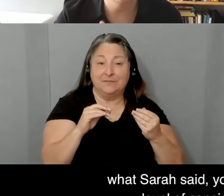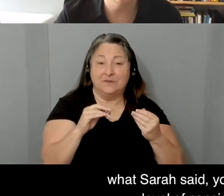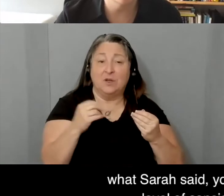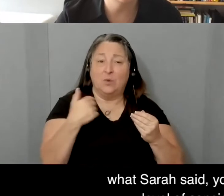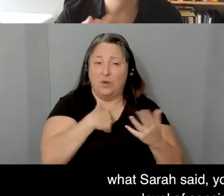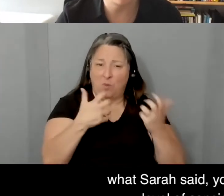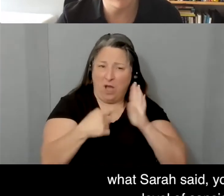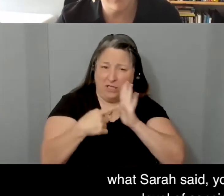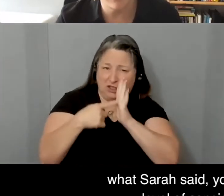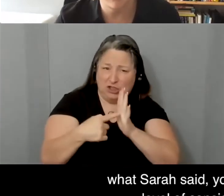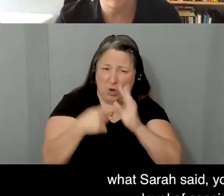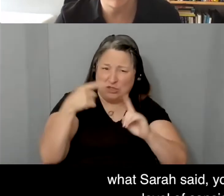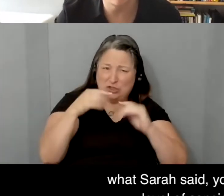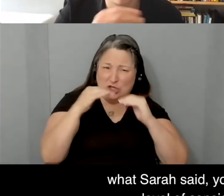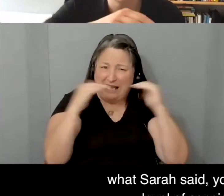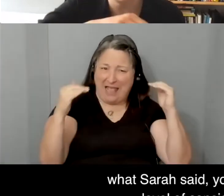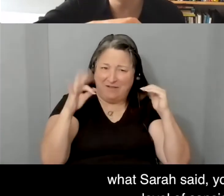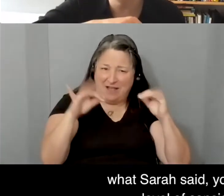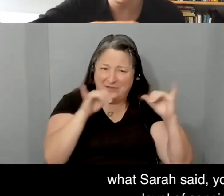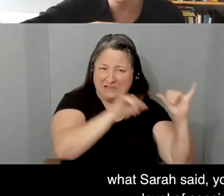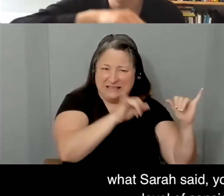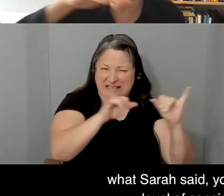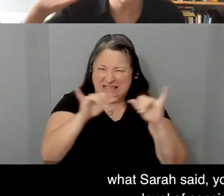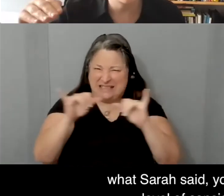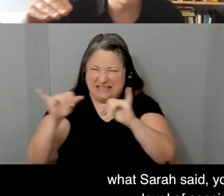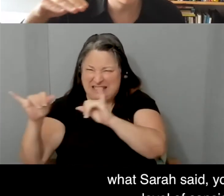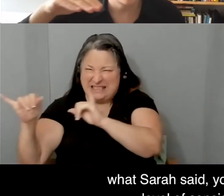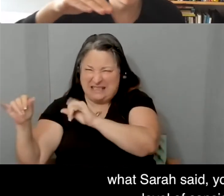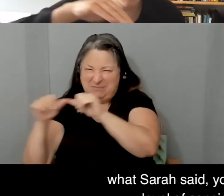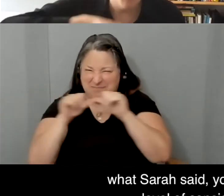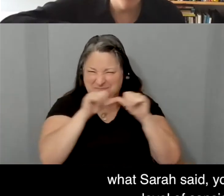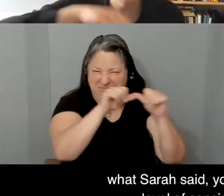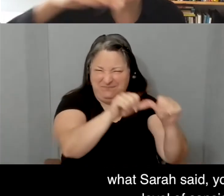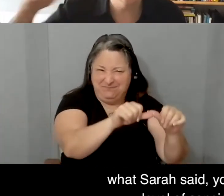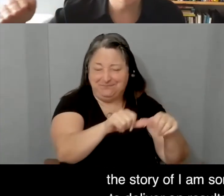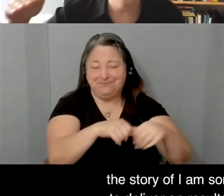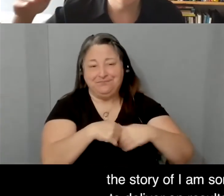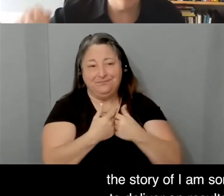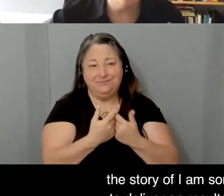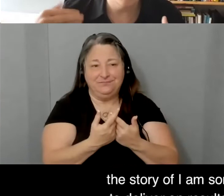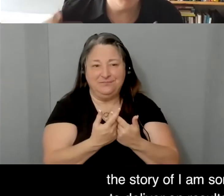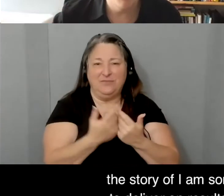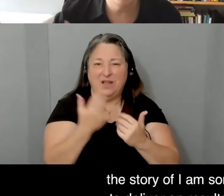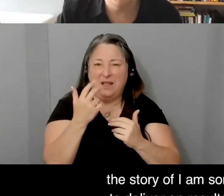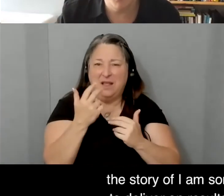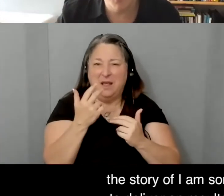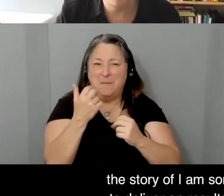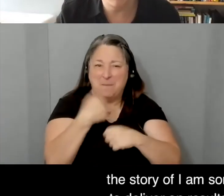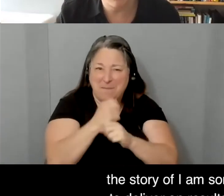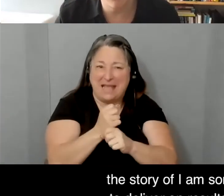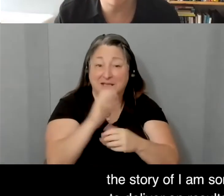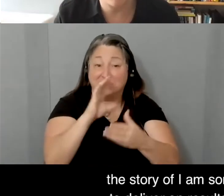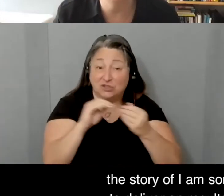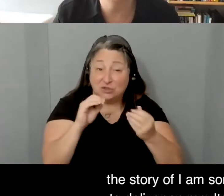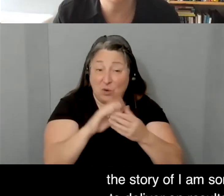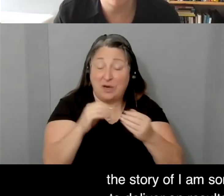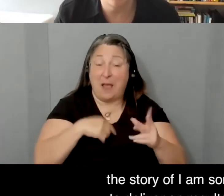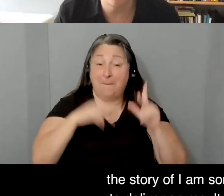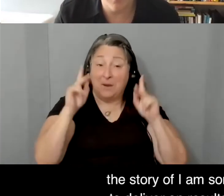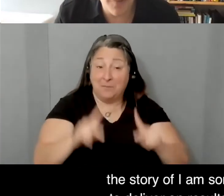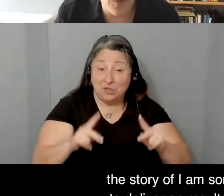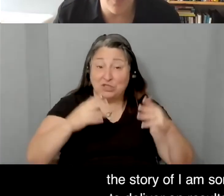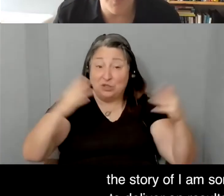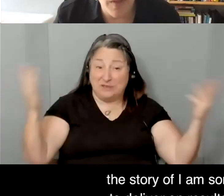show a certain level of consistency and like that like build the story of I am someone who is here and